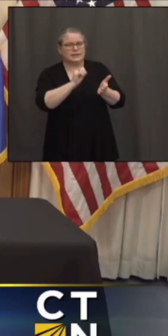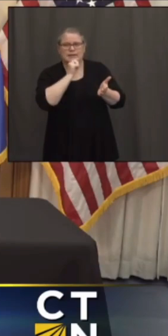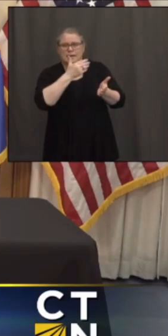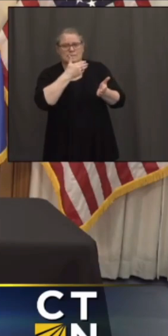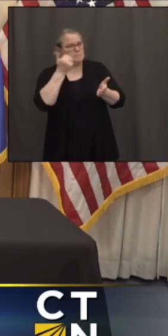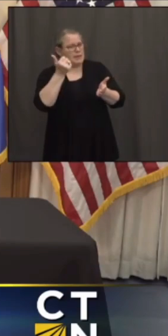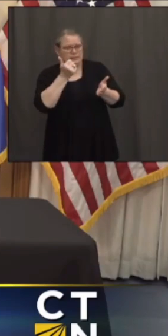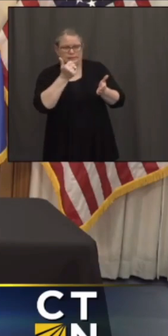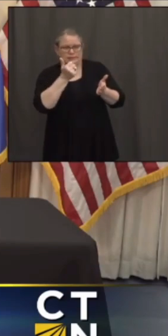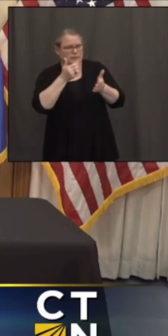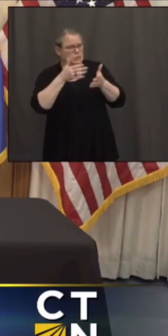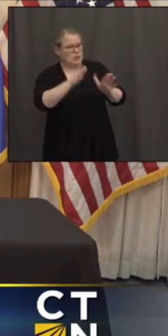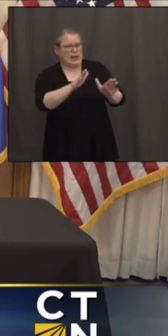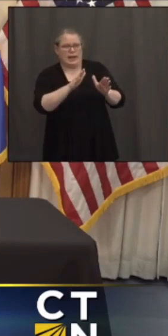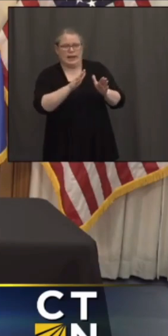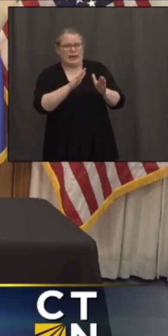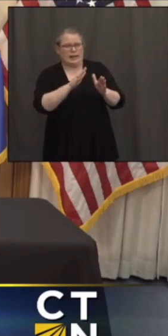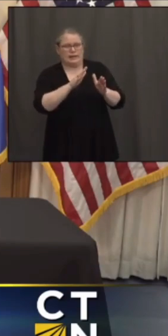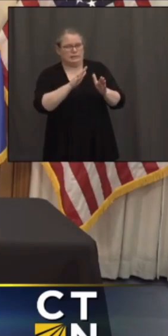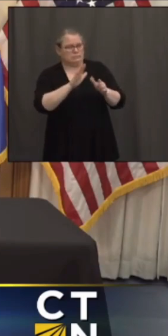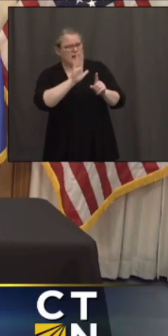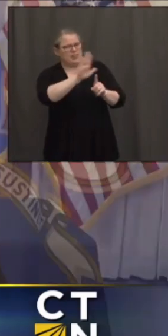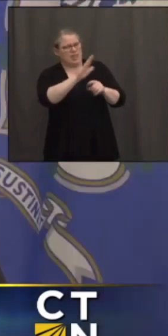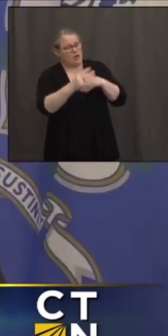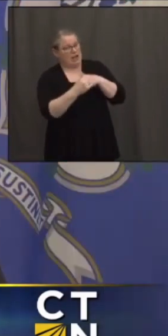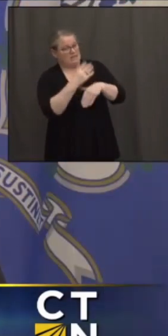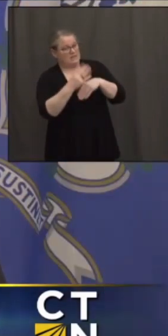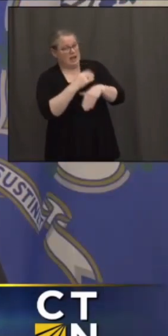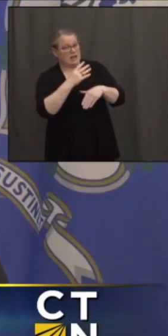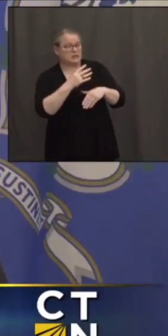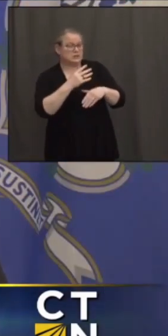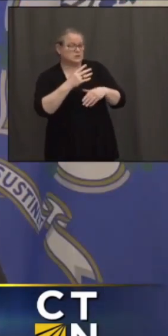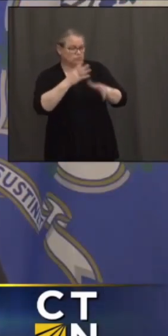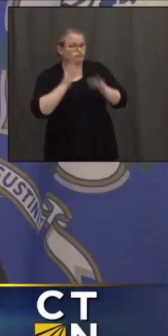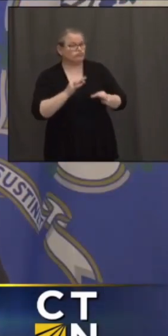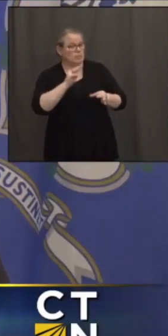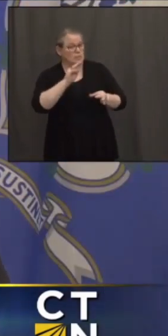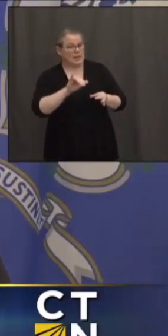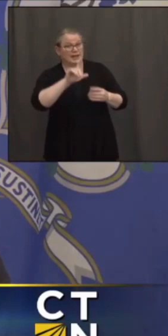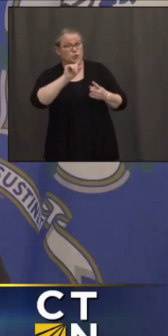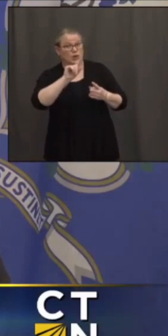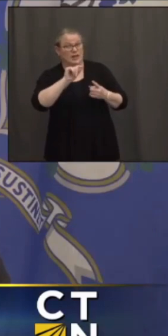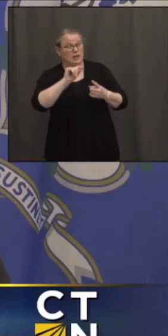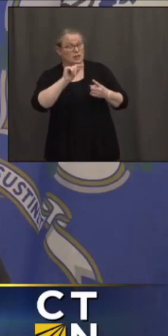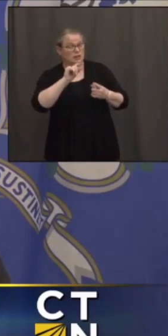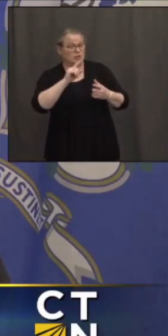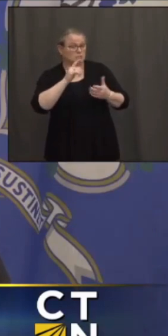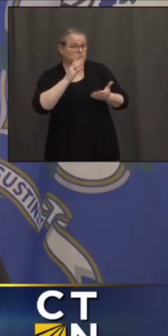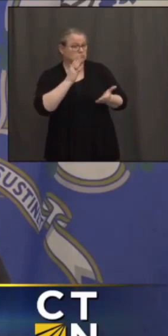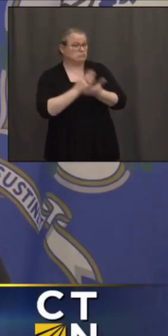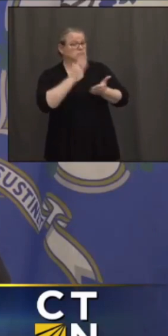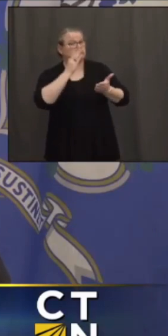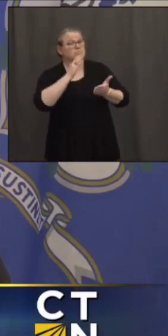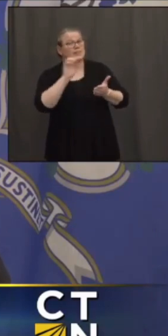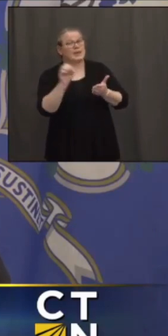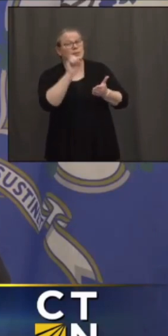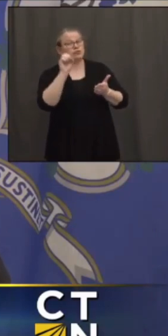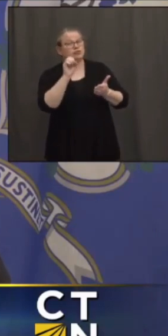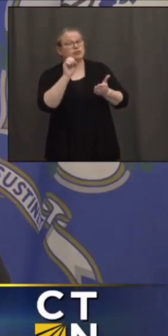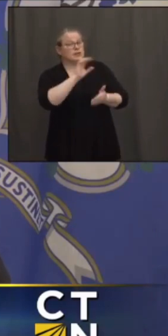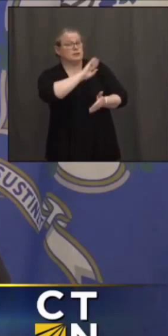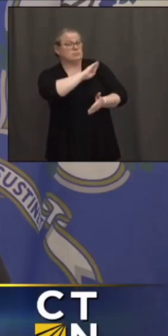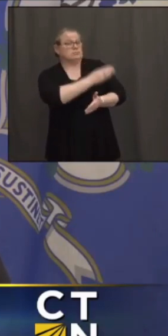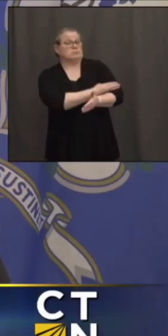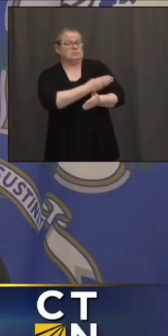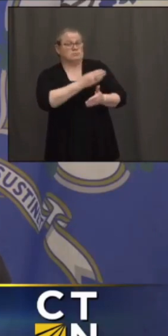May 20th? Not really, Paz. I mean, I think you know sort of some of the people I informally